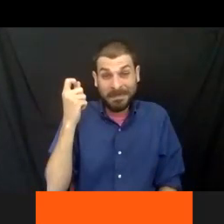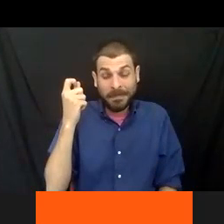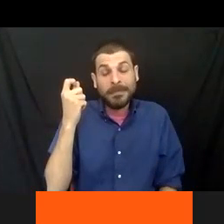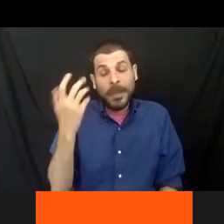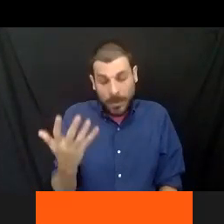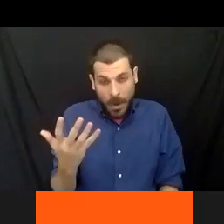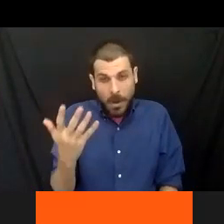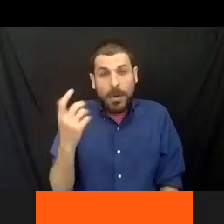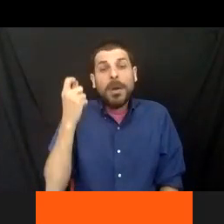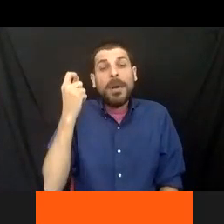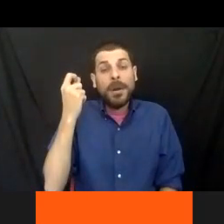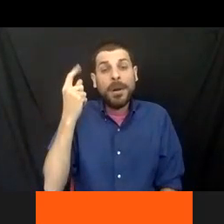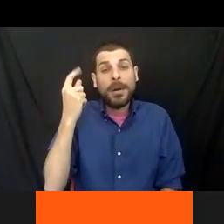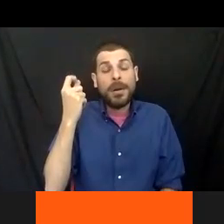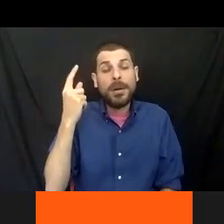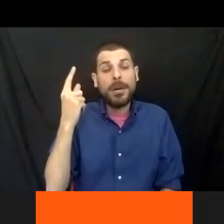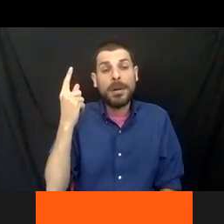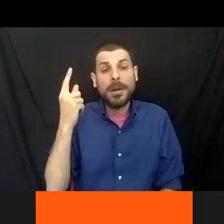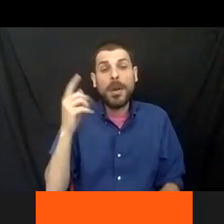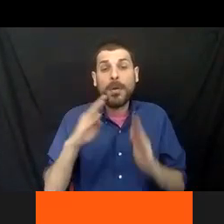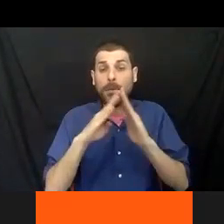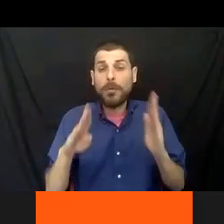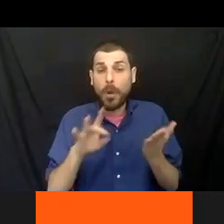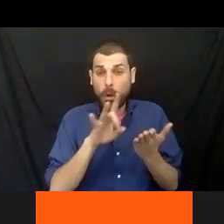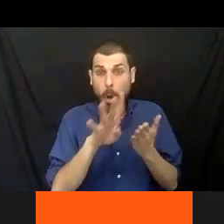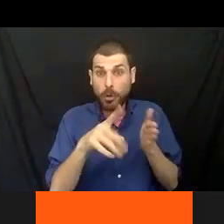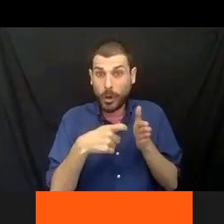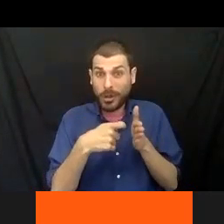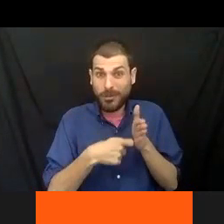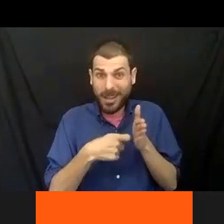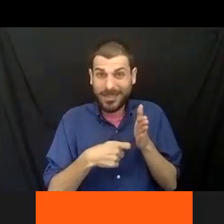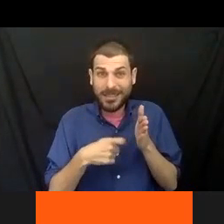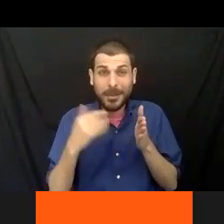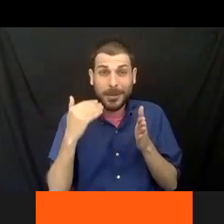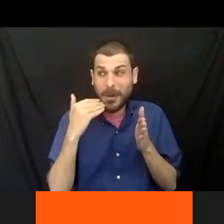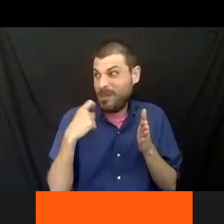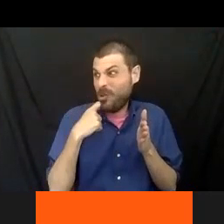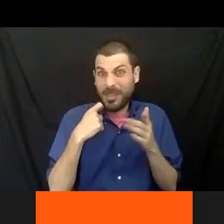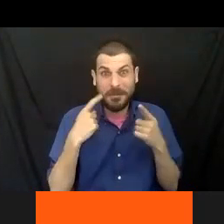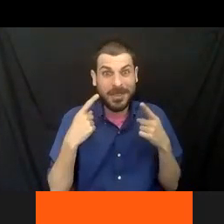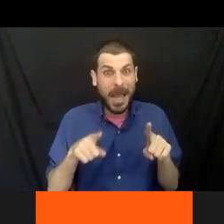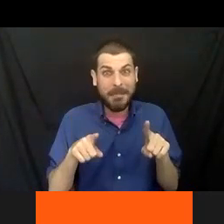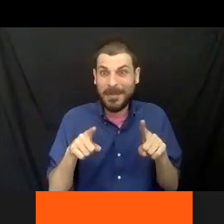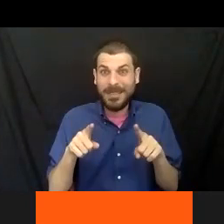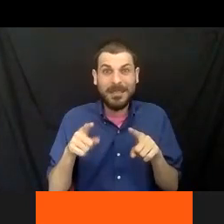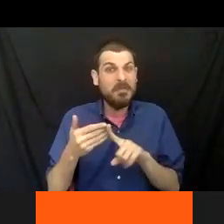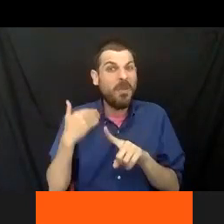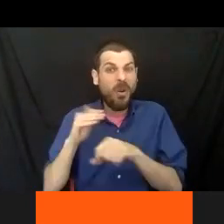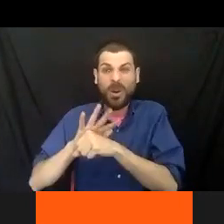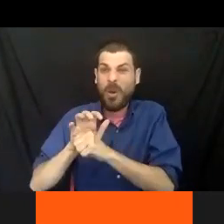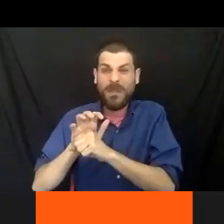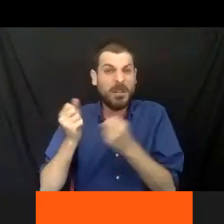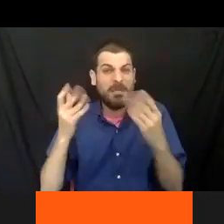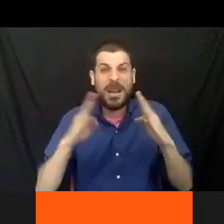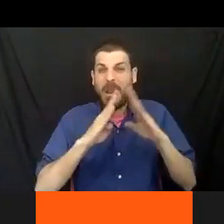foreclosure crisis that, we kind of seems like just got out of not too long ago, they were stripped of their